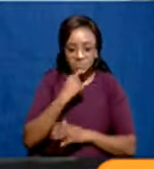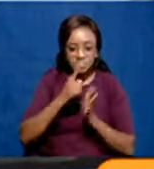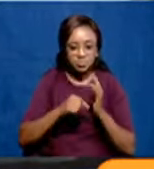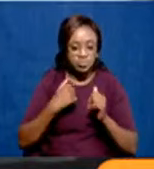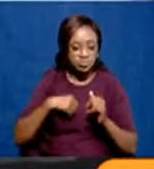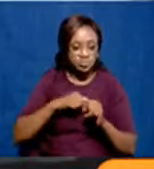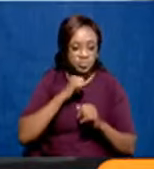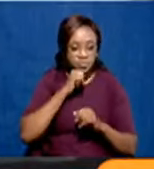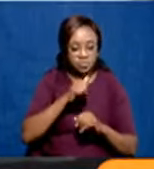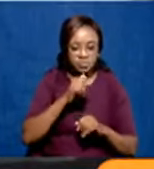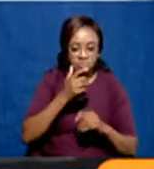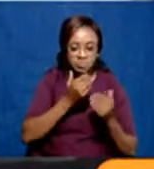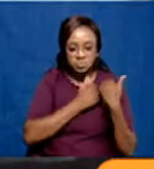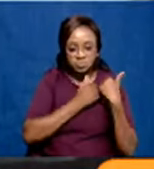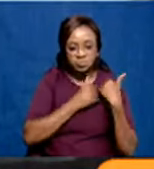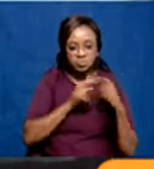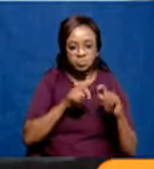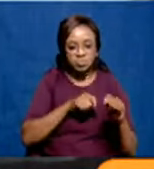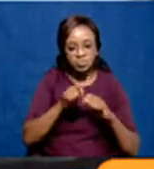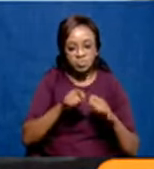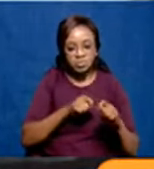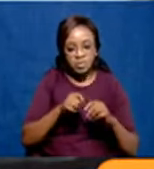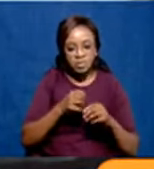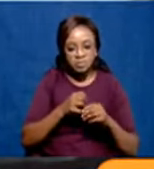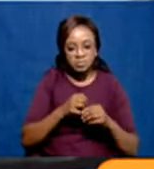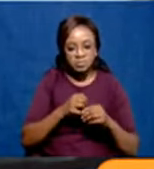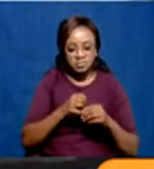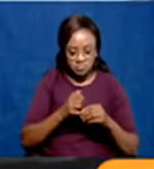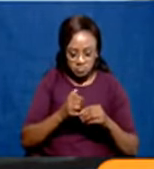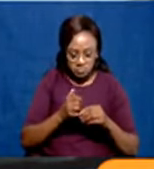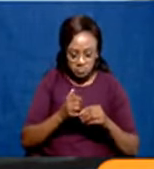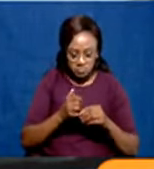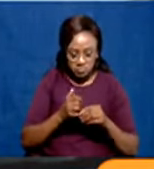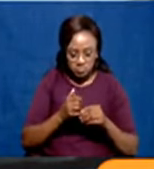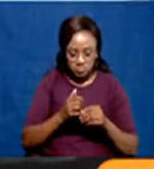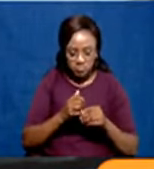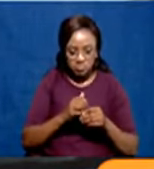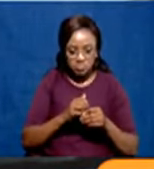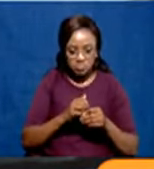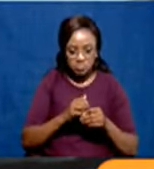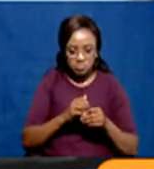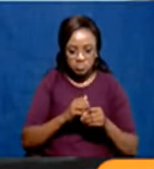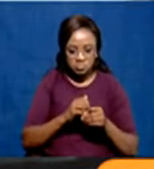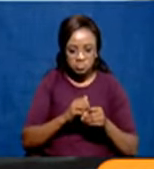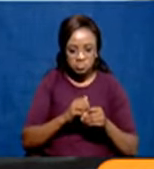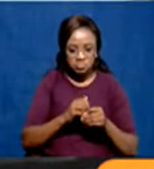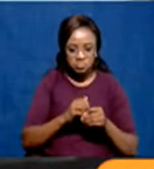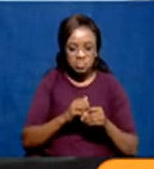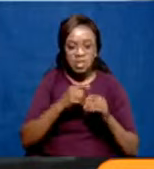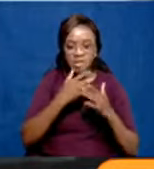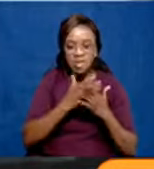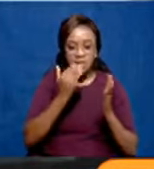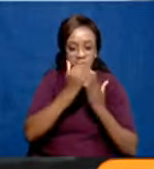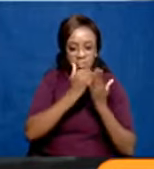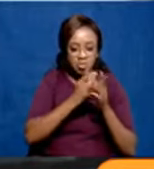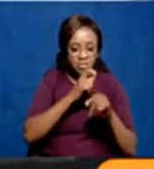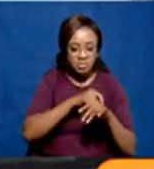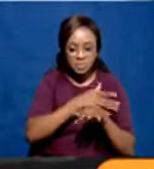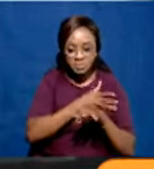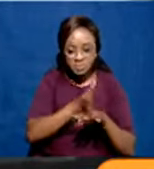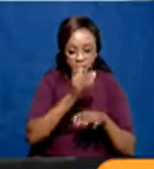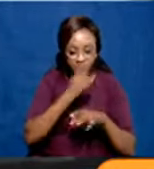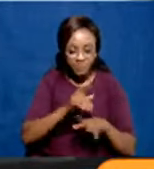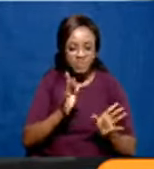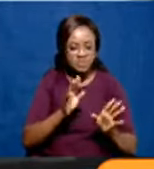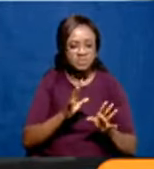enhanced schemes. So the moment the act was signed into law, any schemes that have lapsed are not going to be renewed. So it is very possible that you